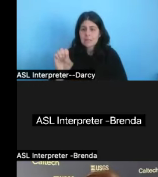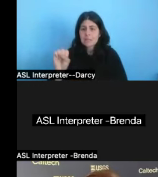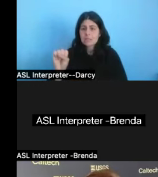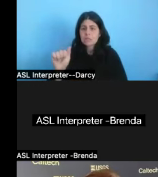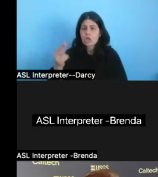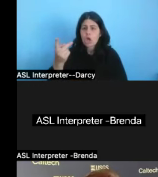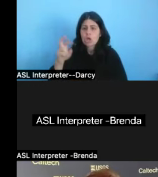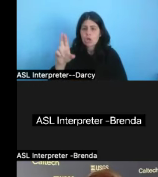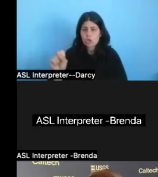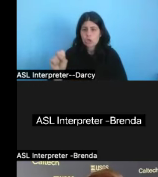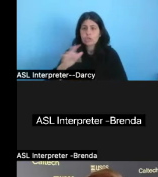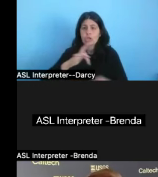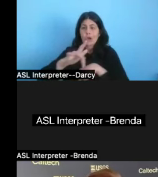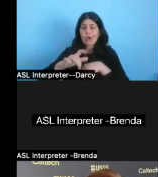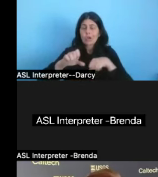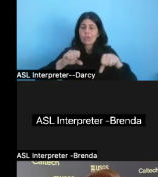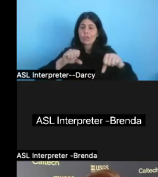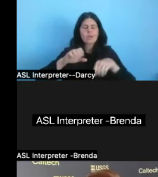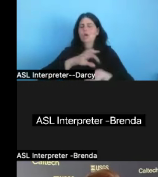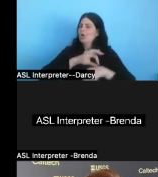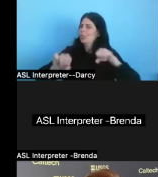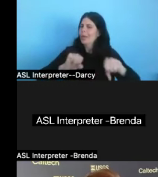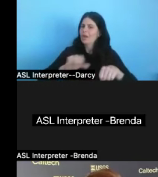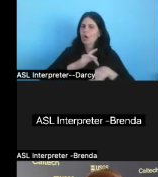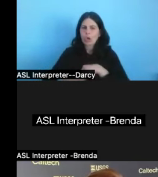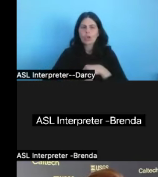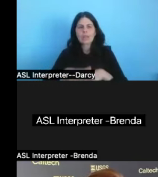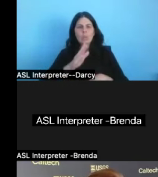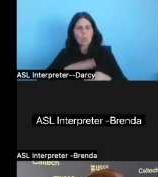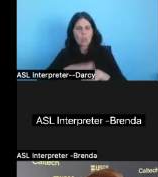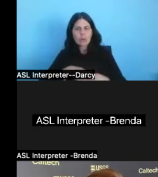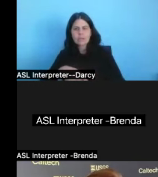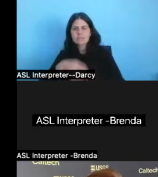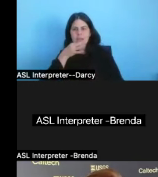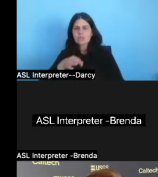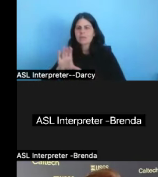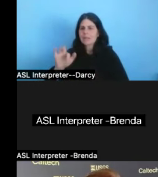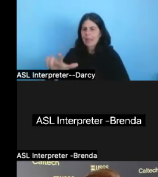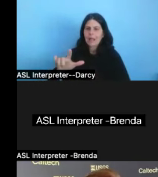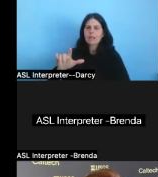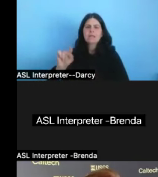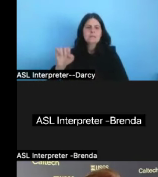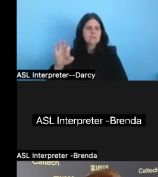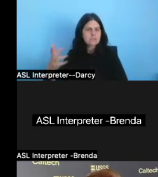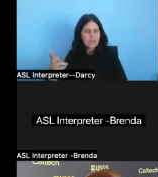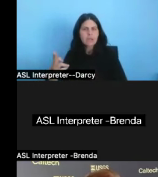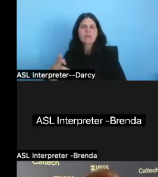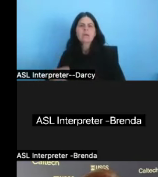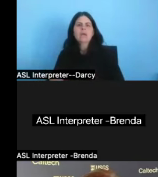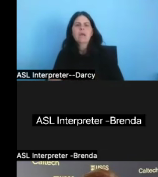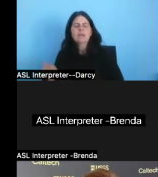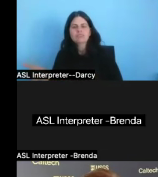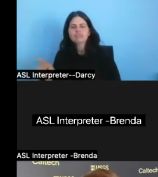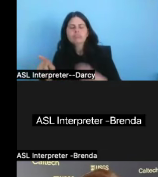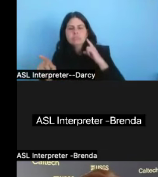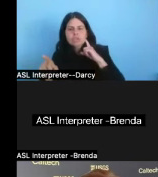the Earthquake Early Warning Specialist at Caltech. She received her doctorate in Earth Sciences at Scripps Institute of Oceanography, and